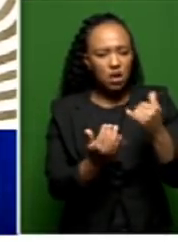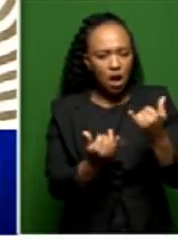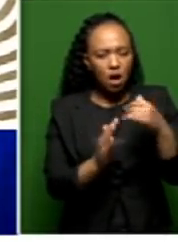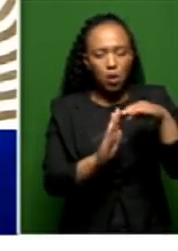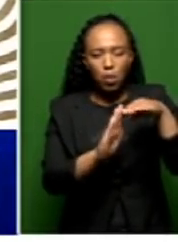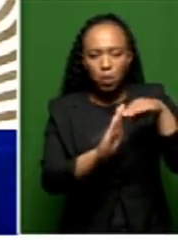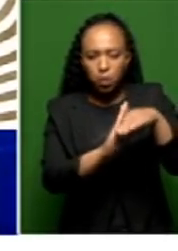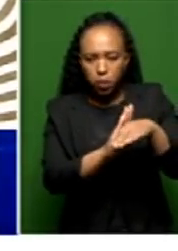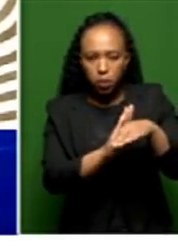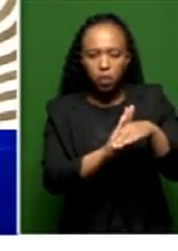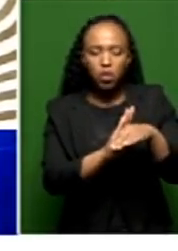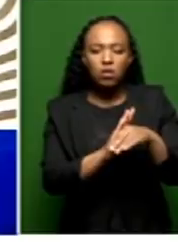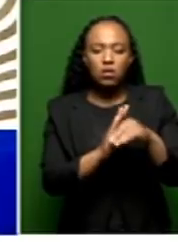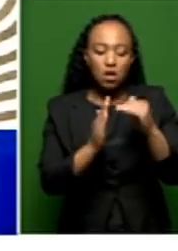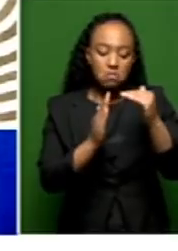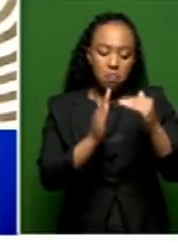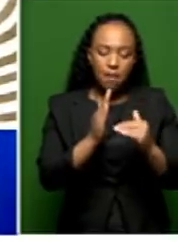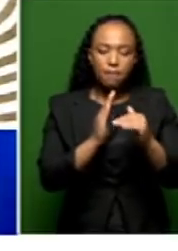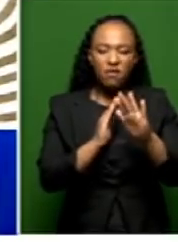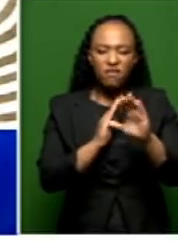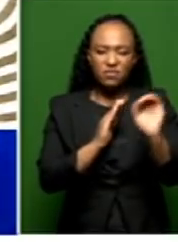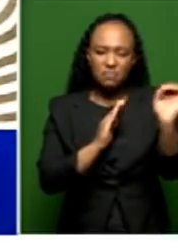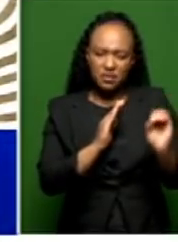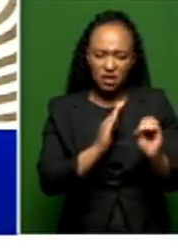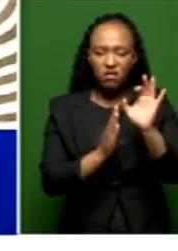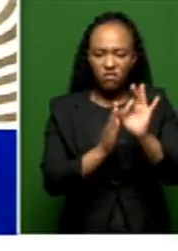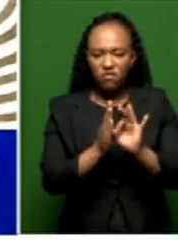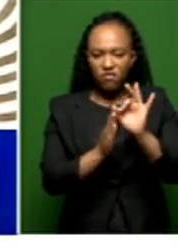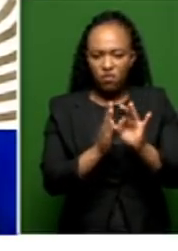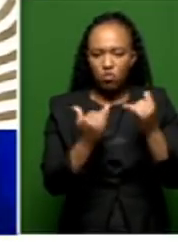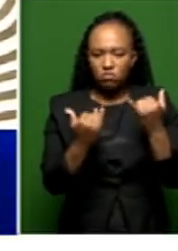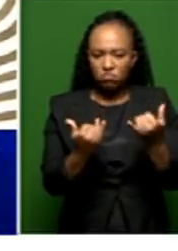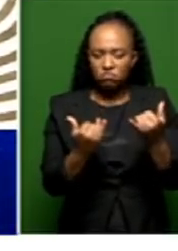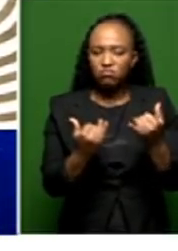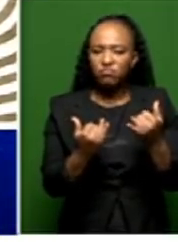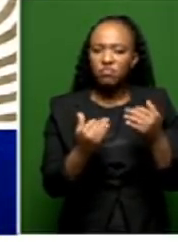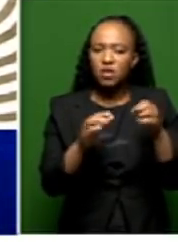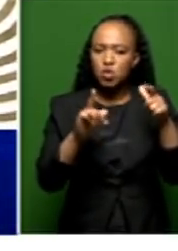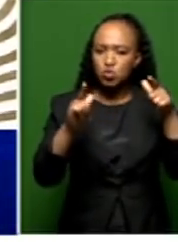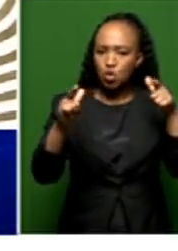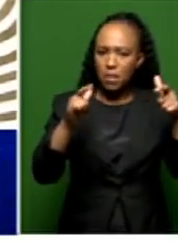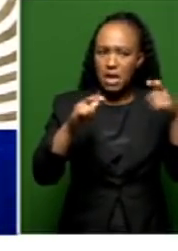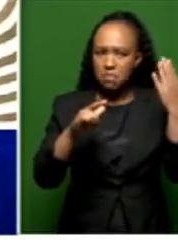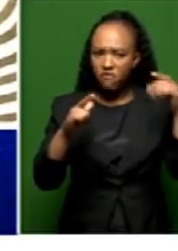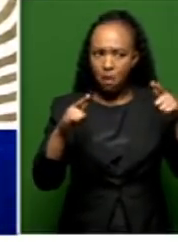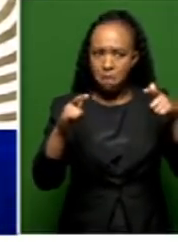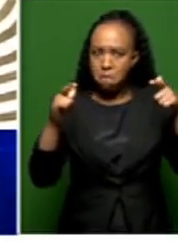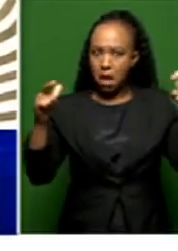has gained less than 50% of the vote. A dominant party in the history of South